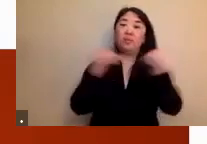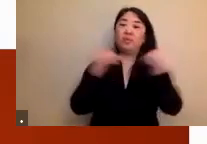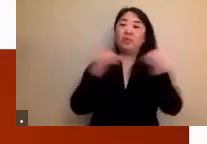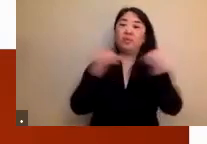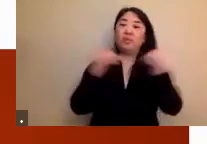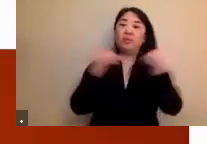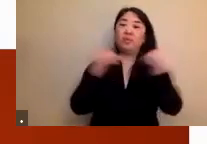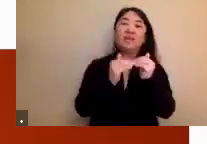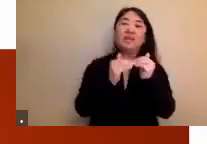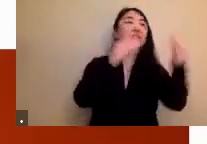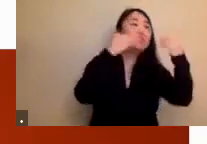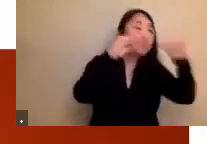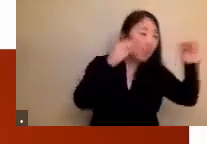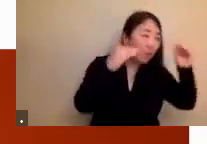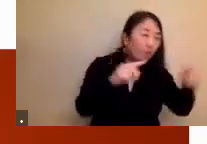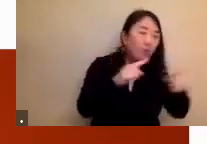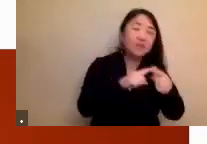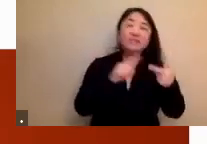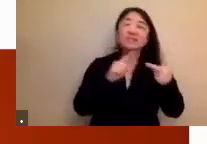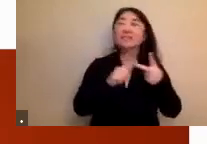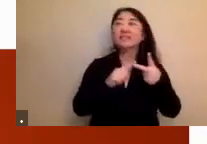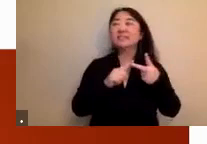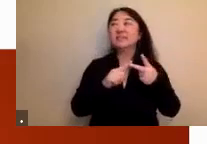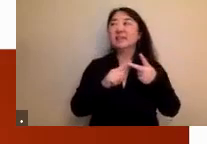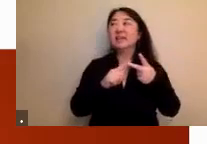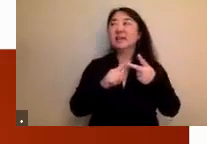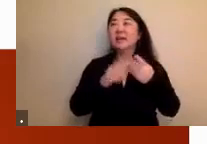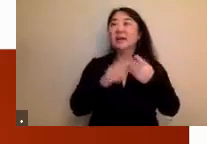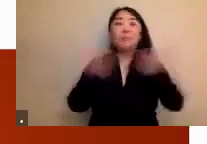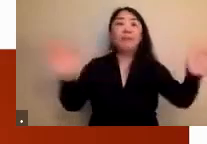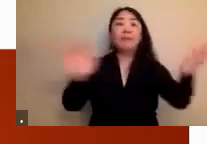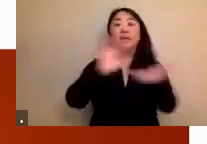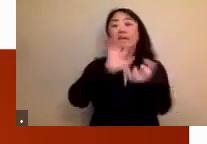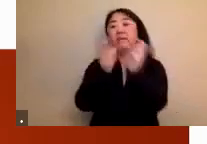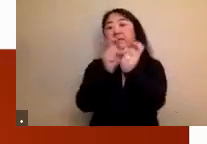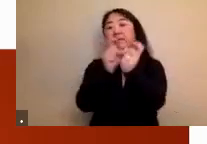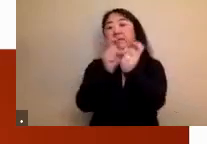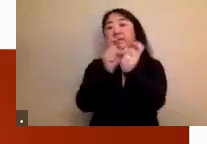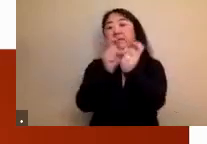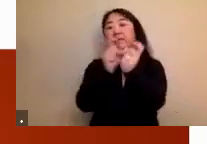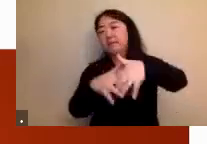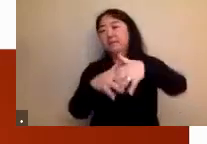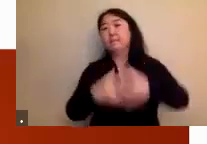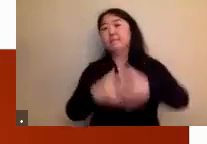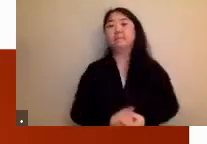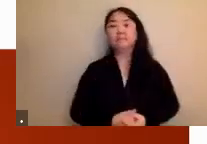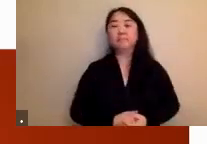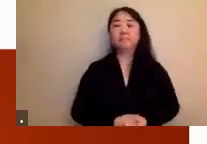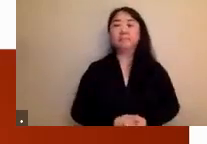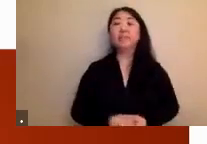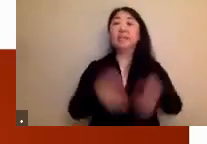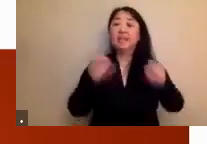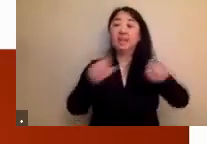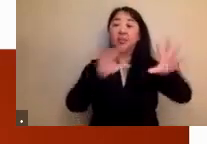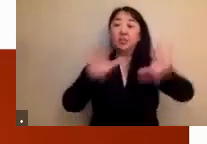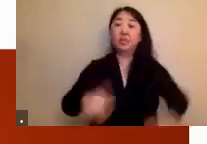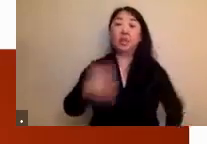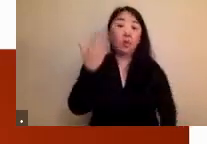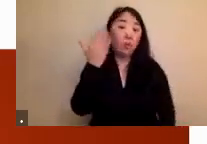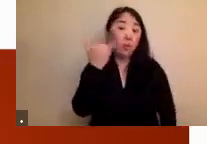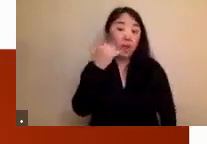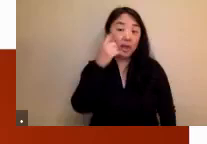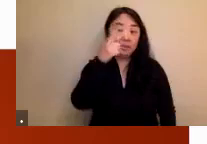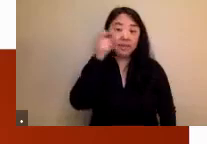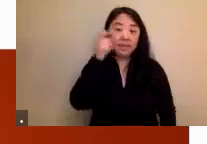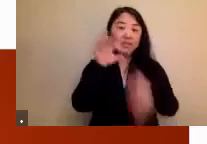to access to public accommodations. And we're able to do that only because of